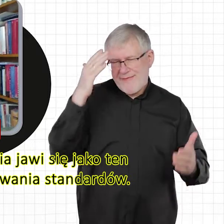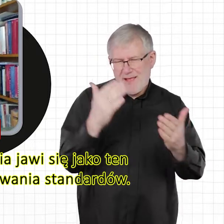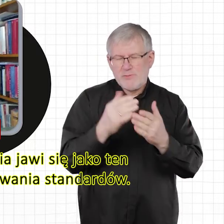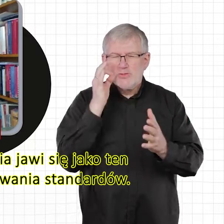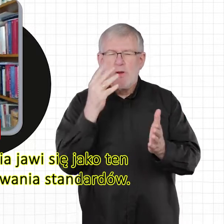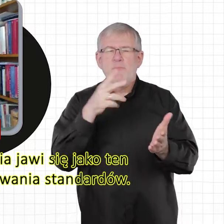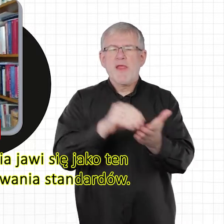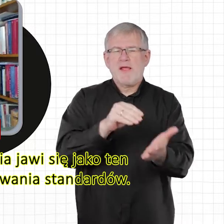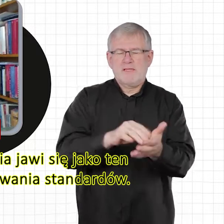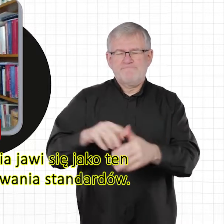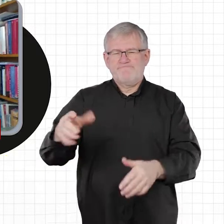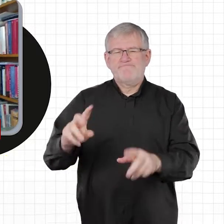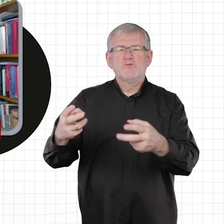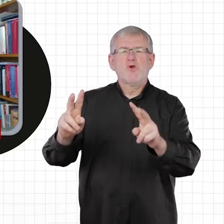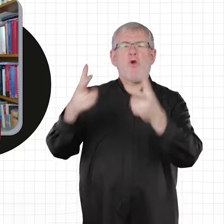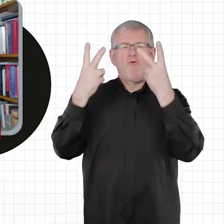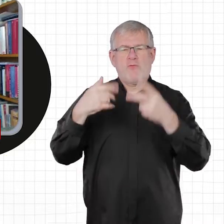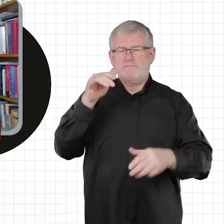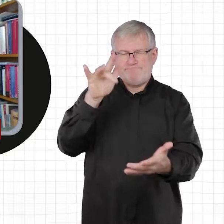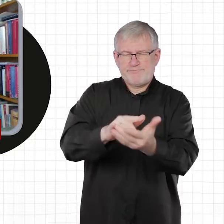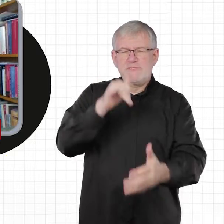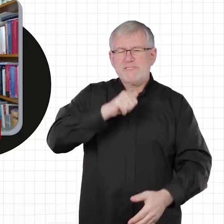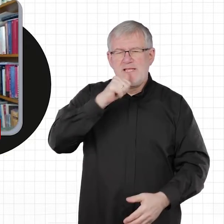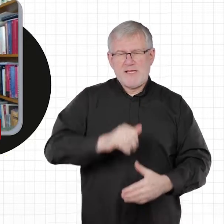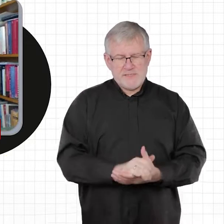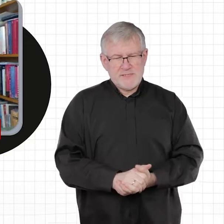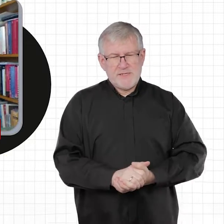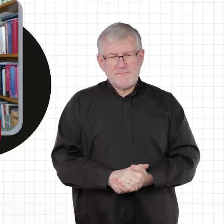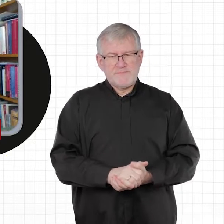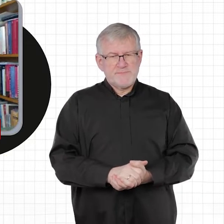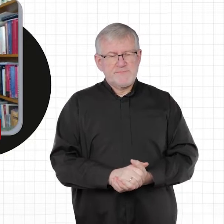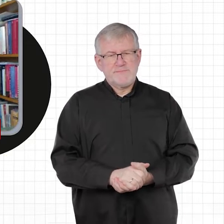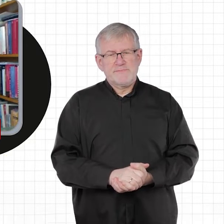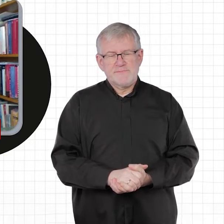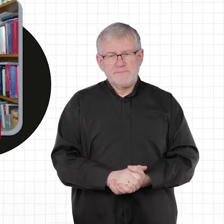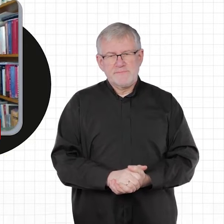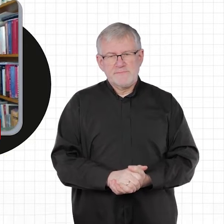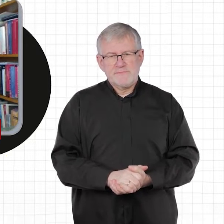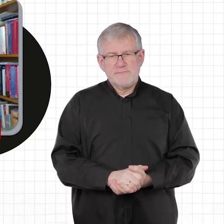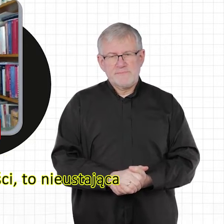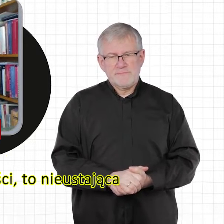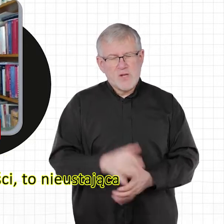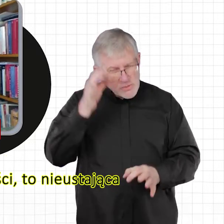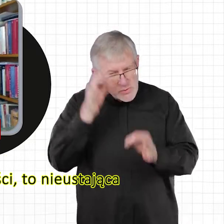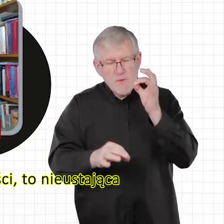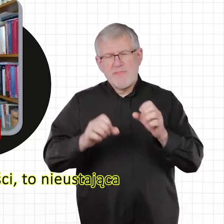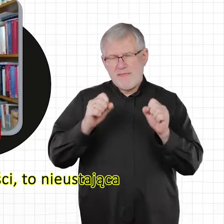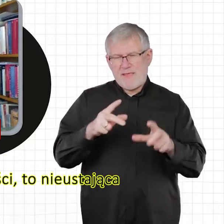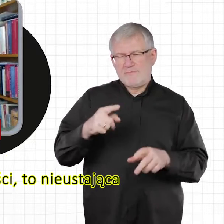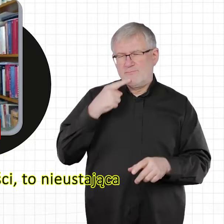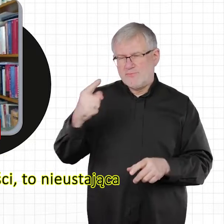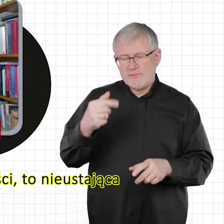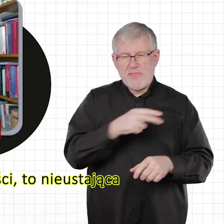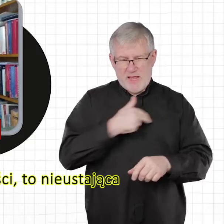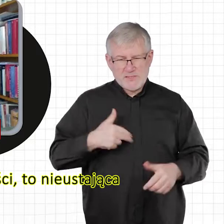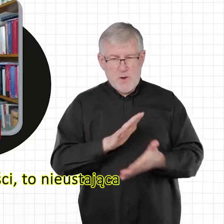for these standards. But you know, we are working with people. The gender